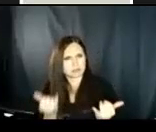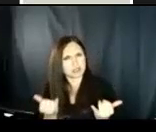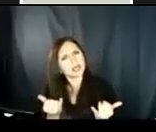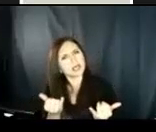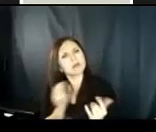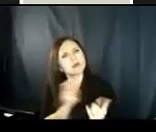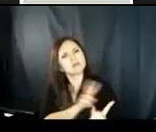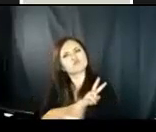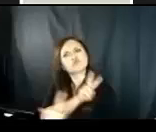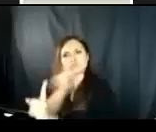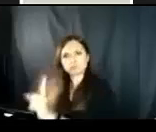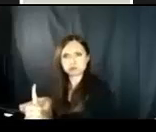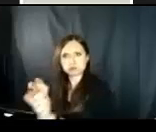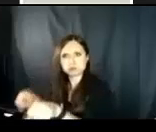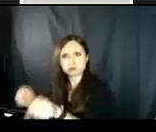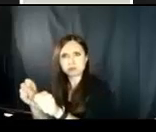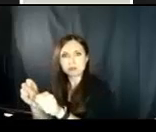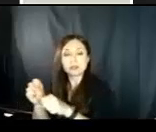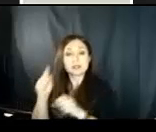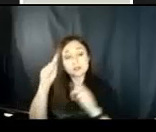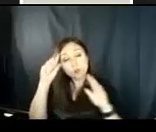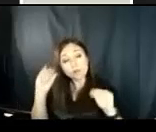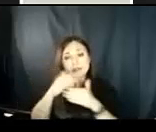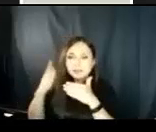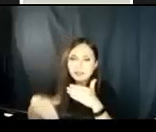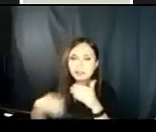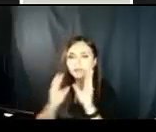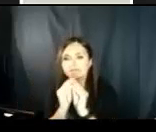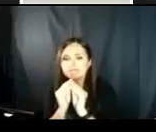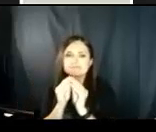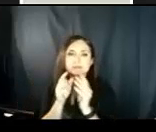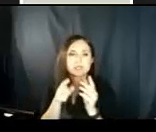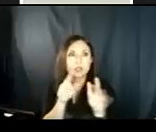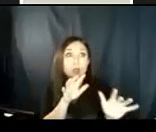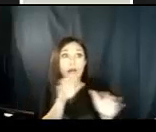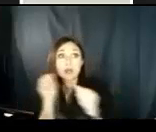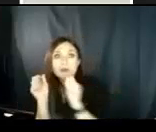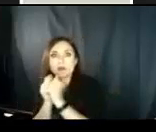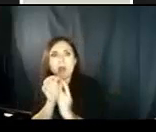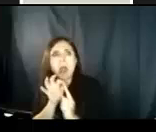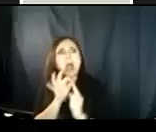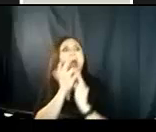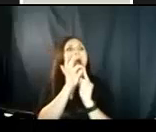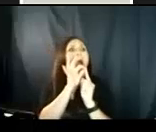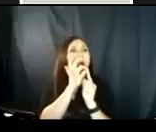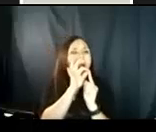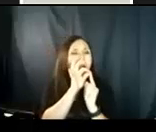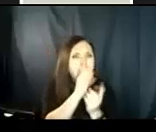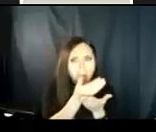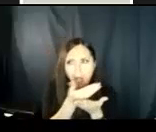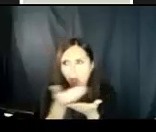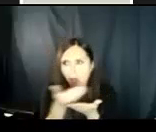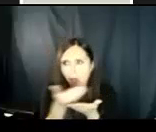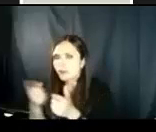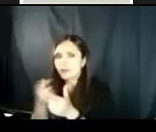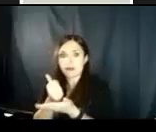to that. So hopefully at the end of this session, you'll leave with some key online course design elements that are going to help you create,